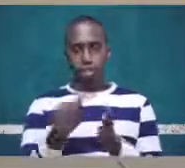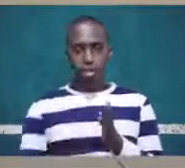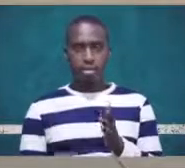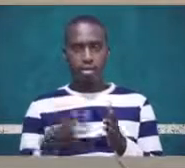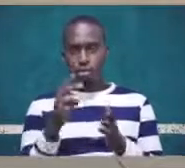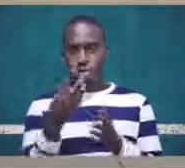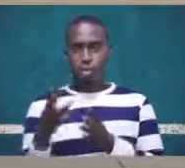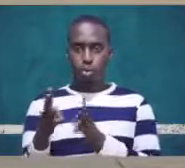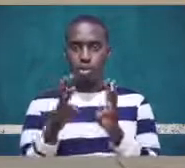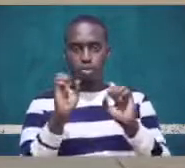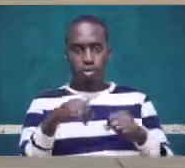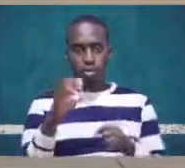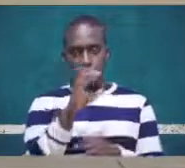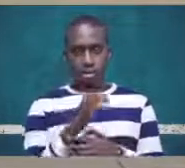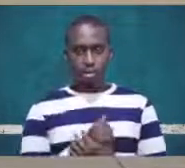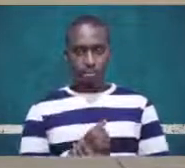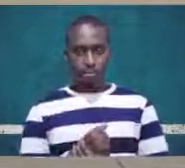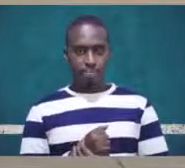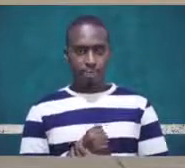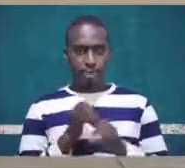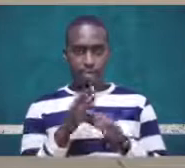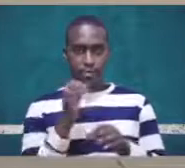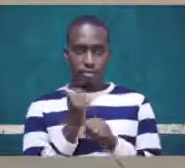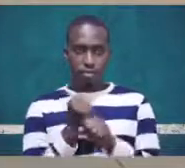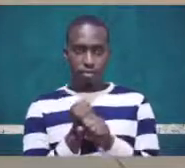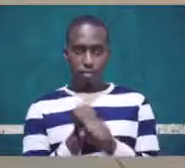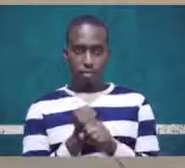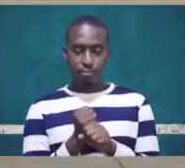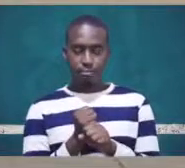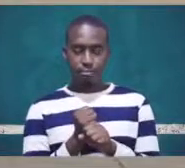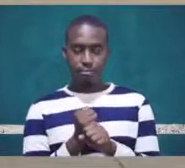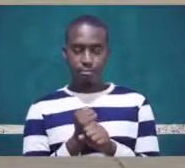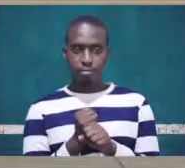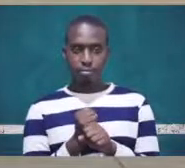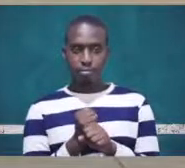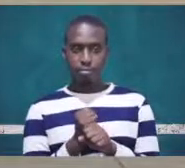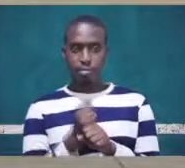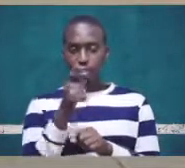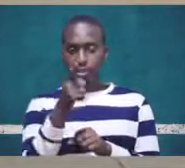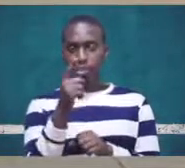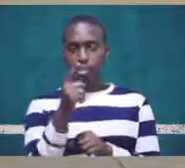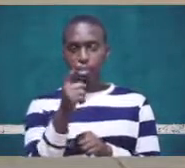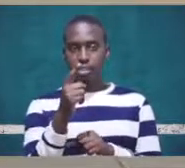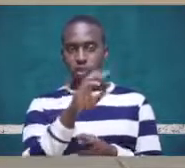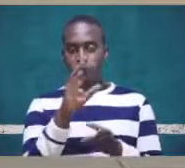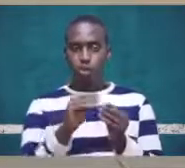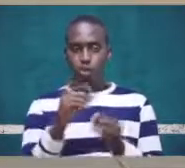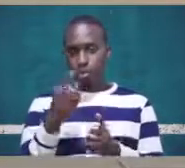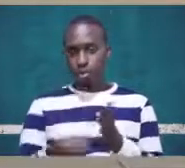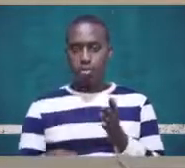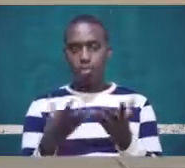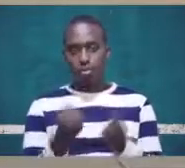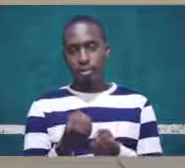ways you can calculate it. And when you do calculate this one, it's very easy. You will